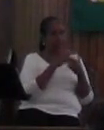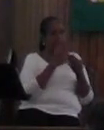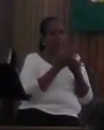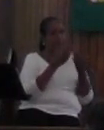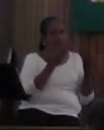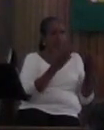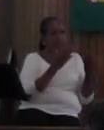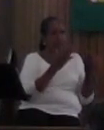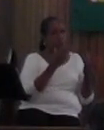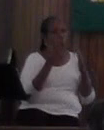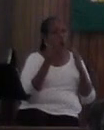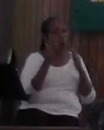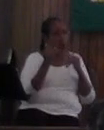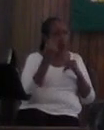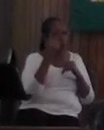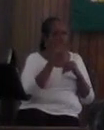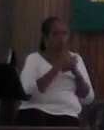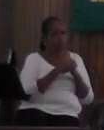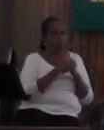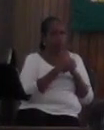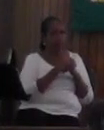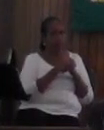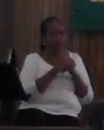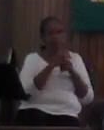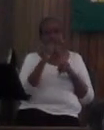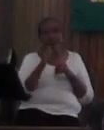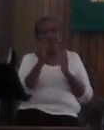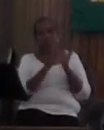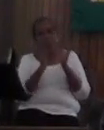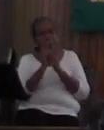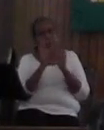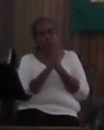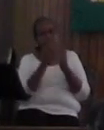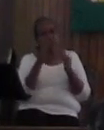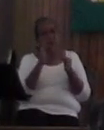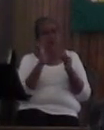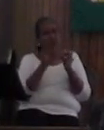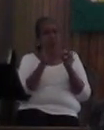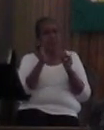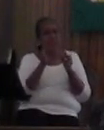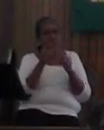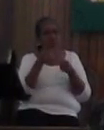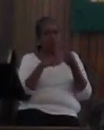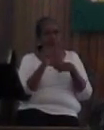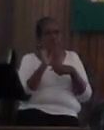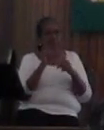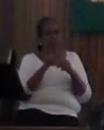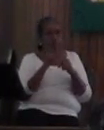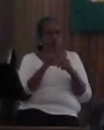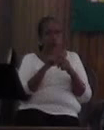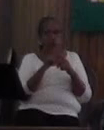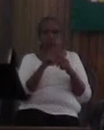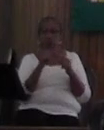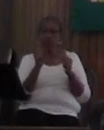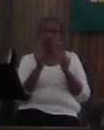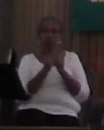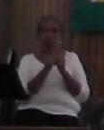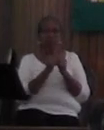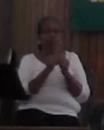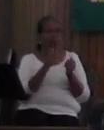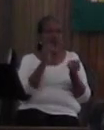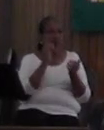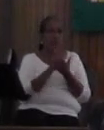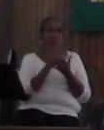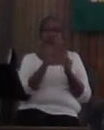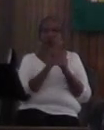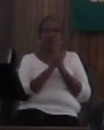things hoped for. Other Bible translations replace the word substance with confirmation,